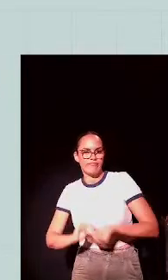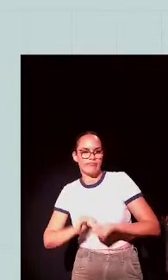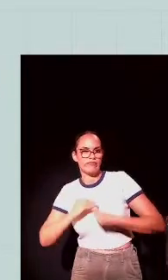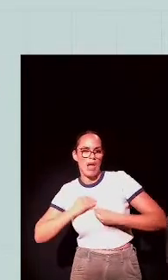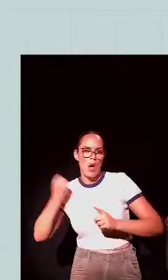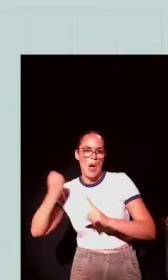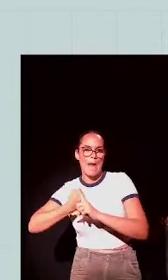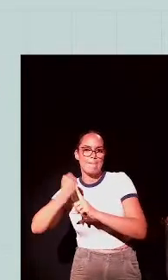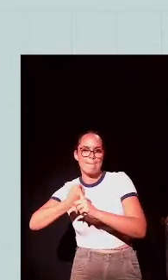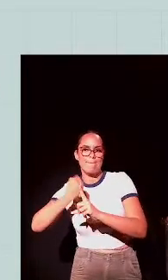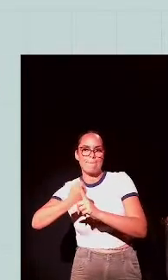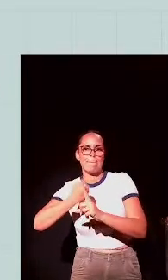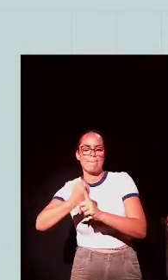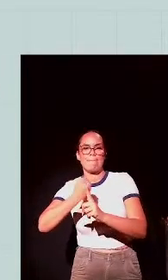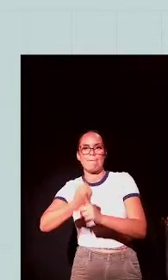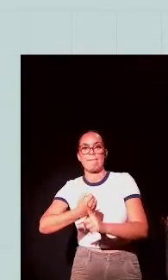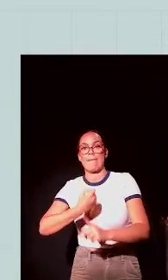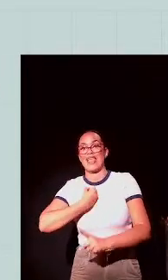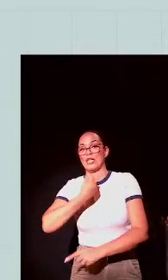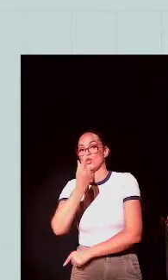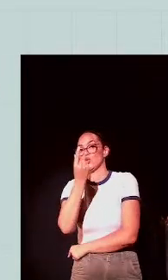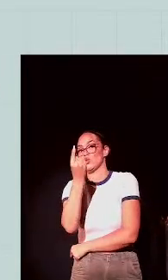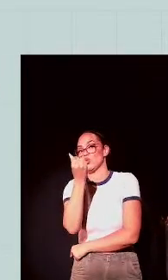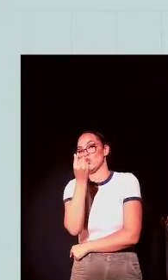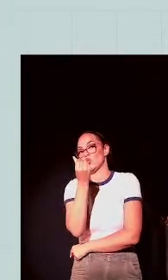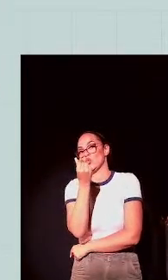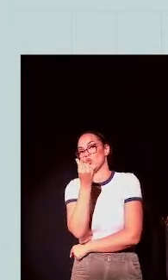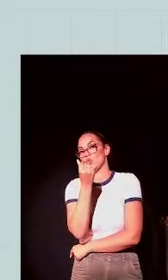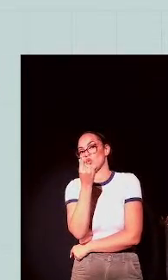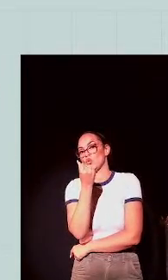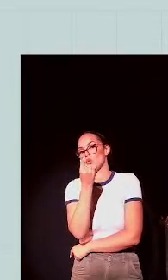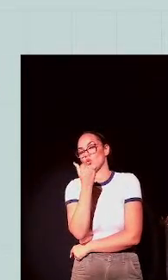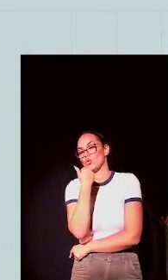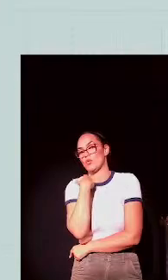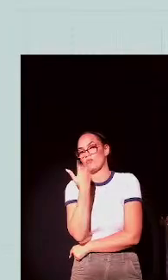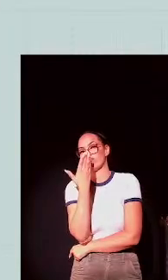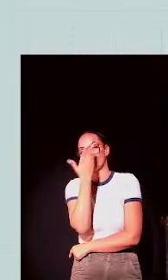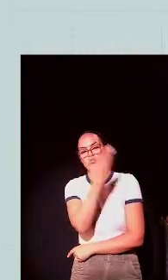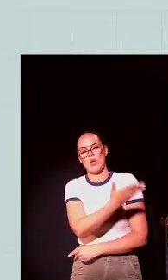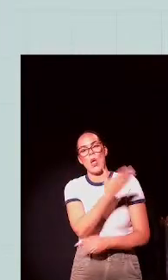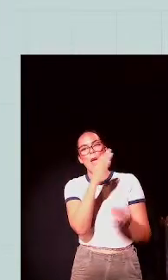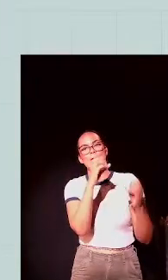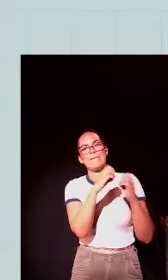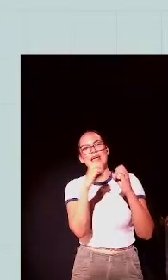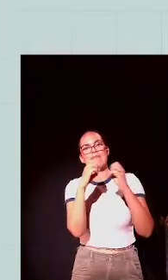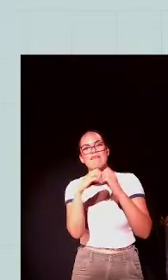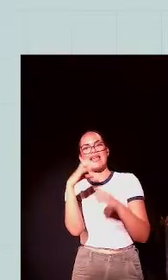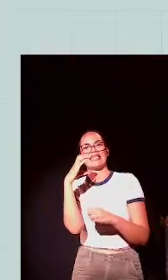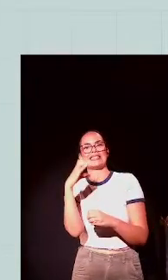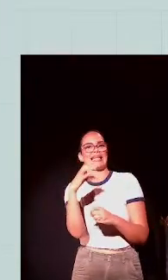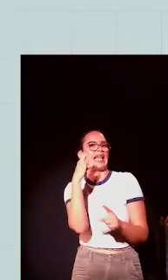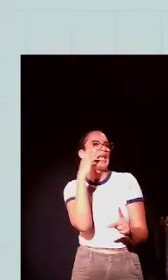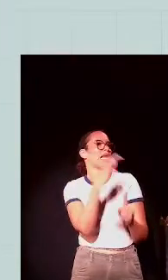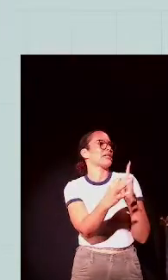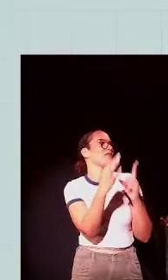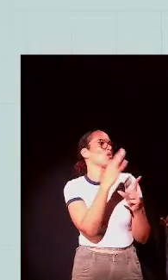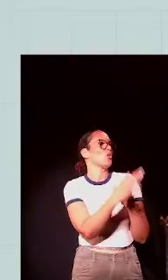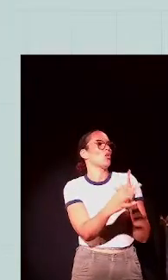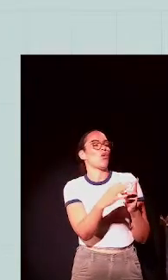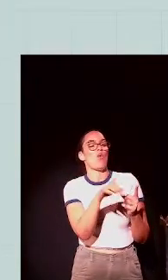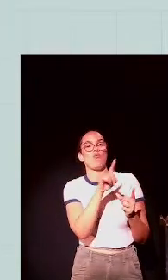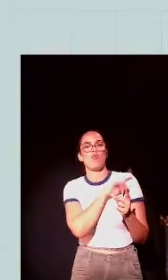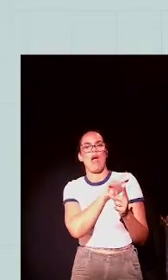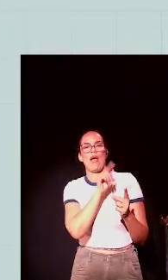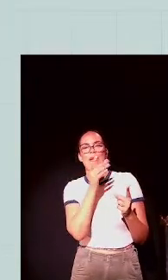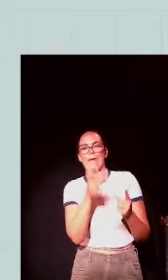Great. I'm about to do an interview with the BBC, Yes. And mainly because they've chased me